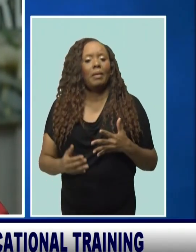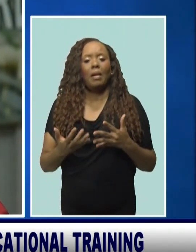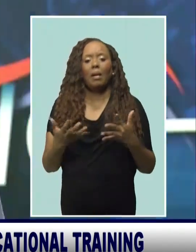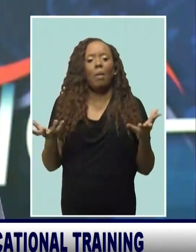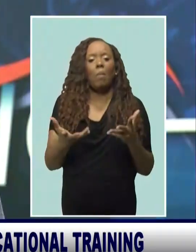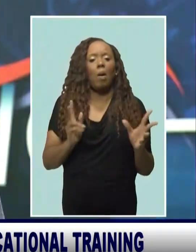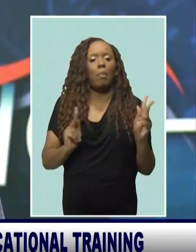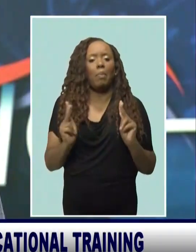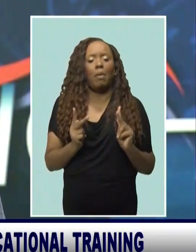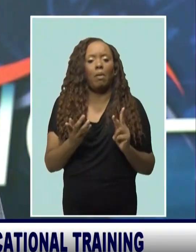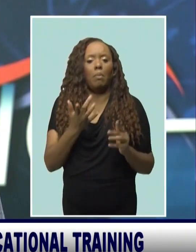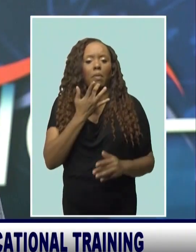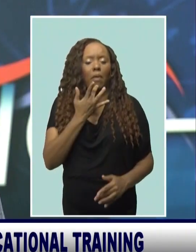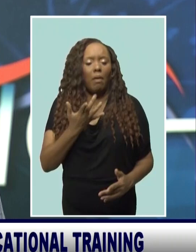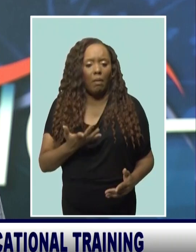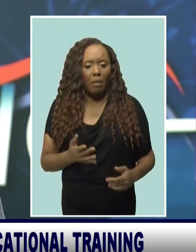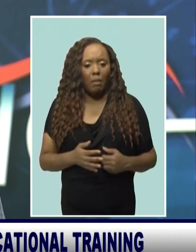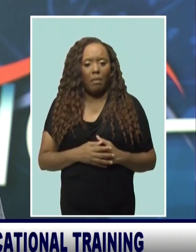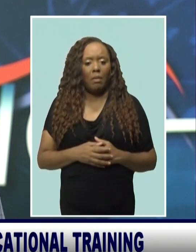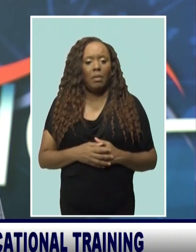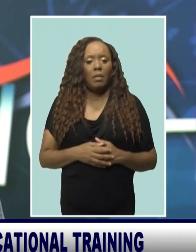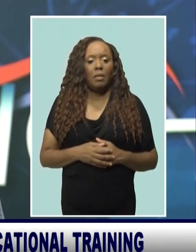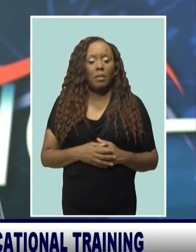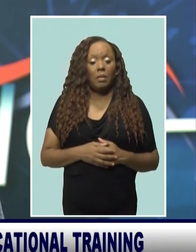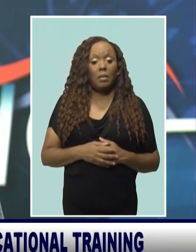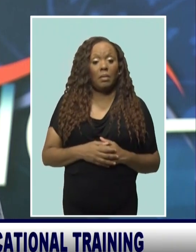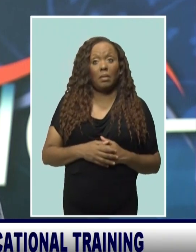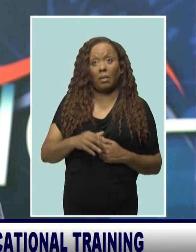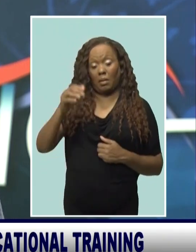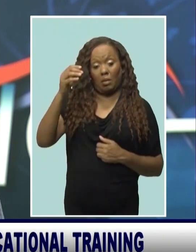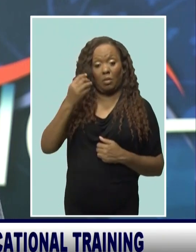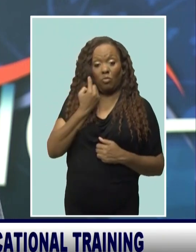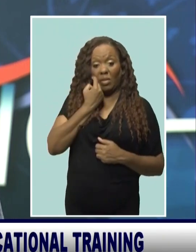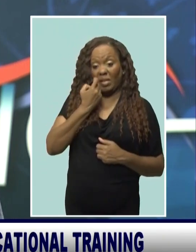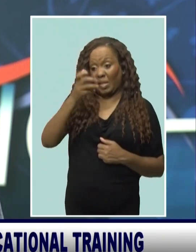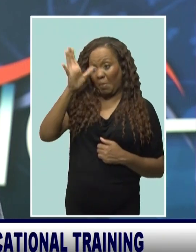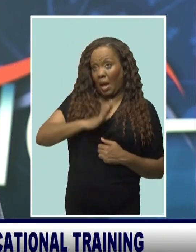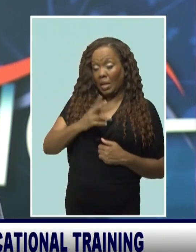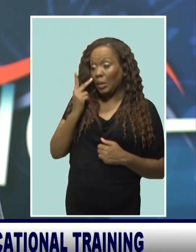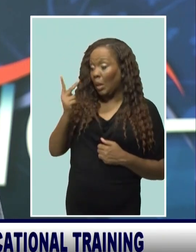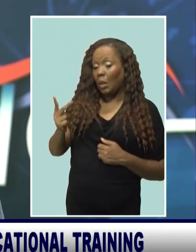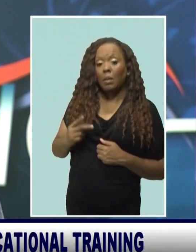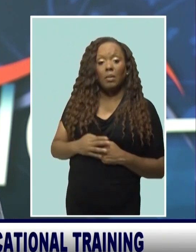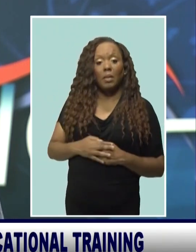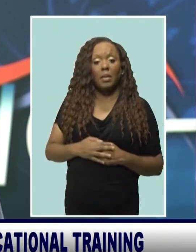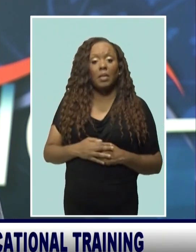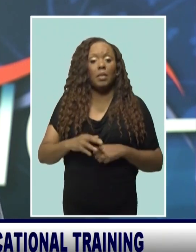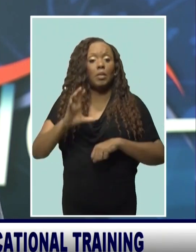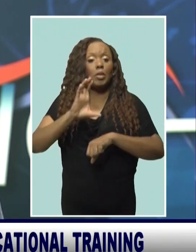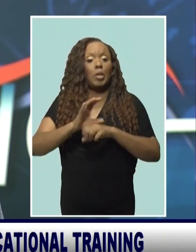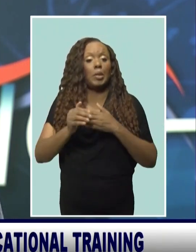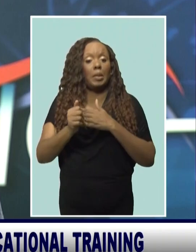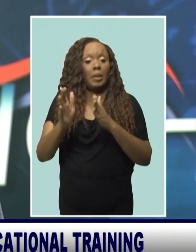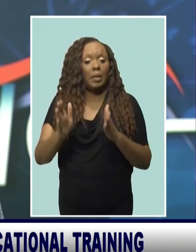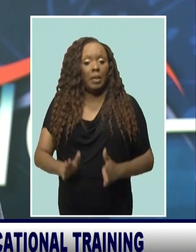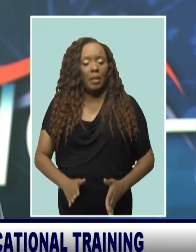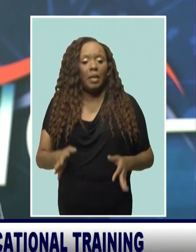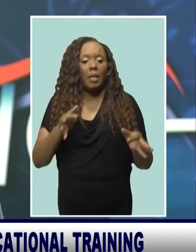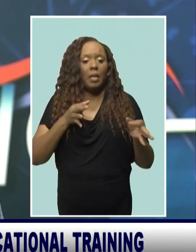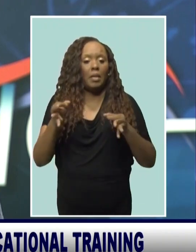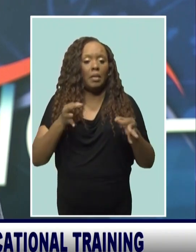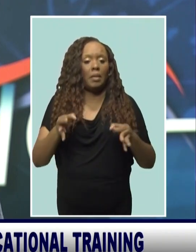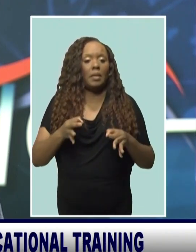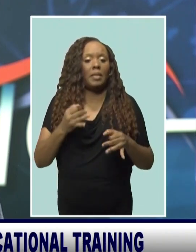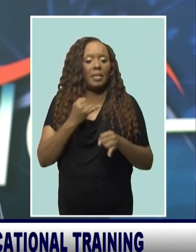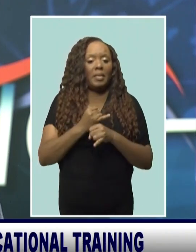preferences. Dr. Catwell, who is also a senior elder at the Ellerton Gospel Hall, explains the institute was established to